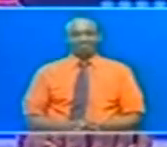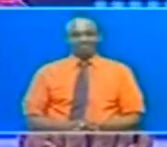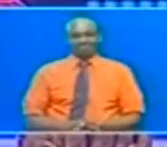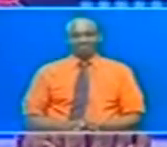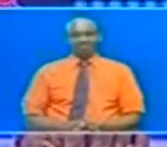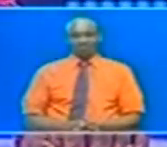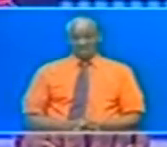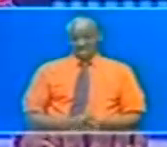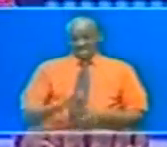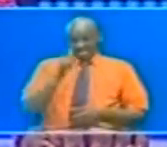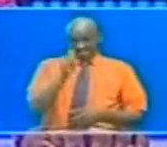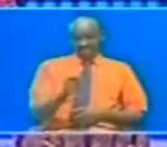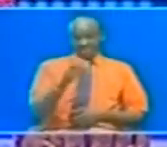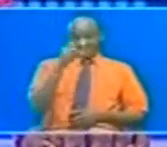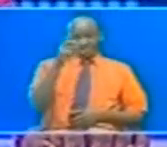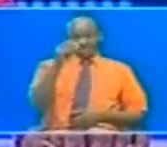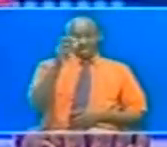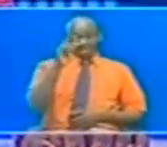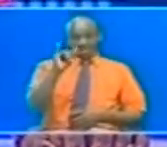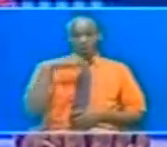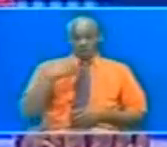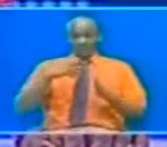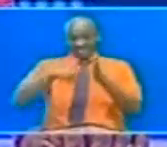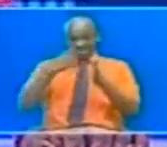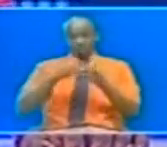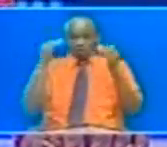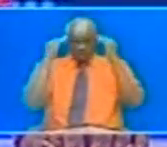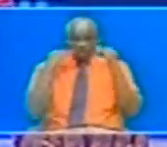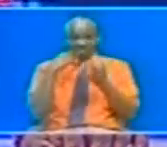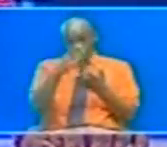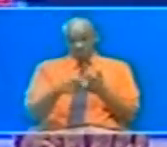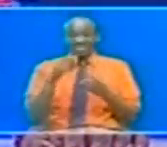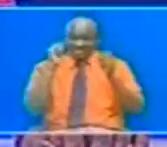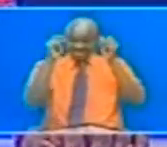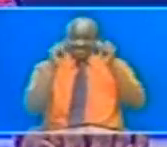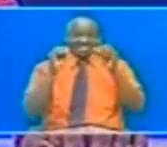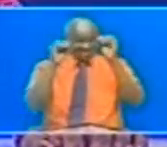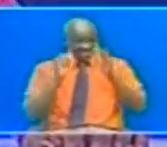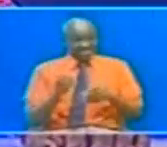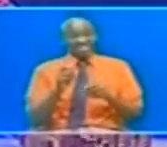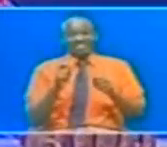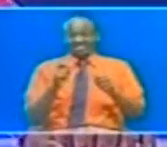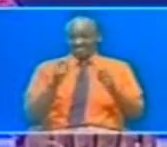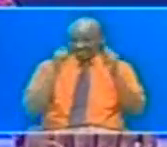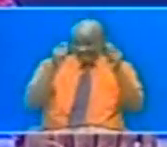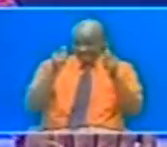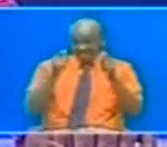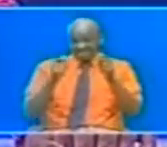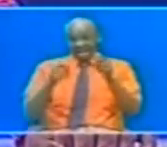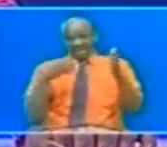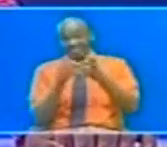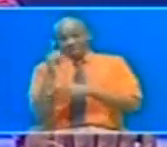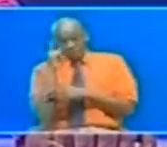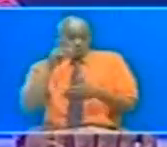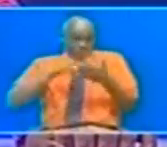Justice Nduma Ndari of the Industrial Court has refused to declare the ongoing teachers' strike as illegal. The Industrial Court judge